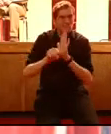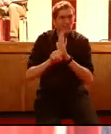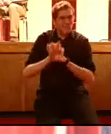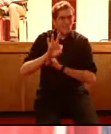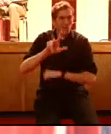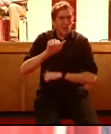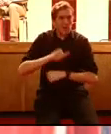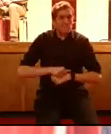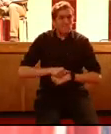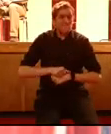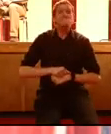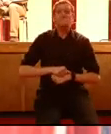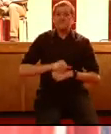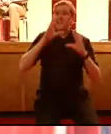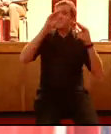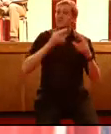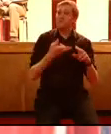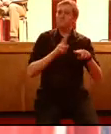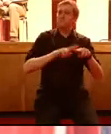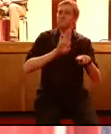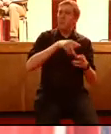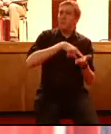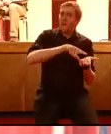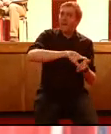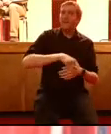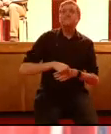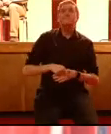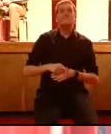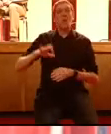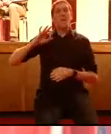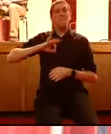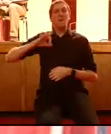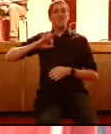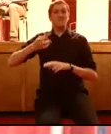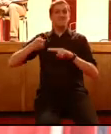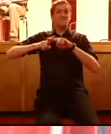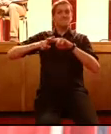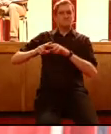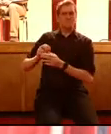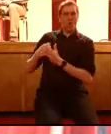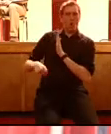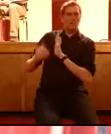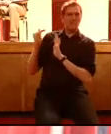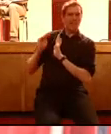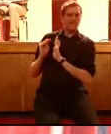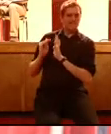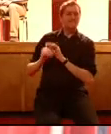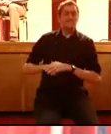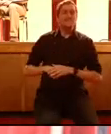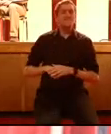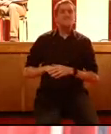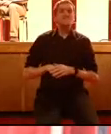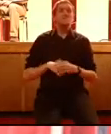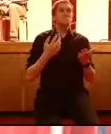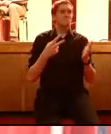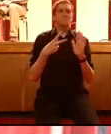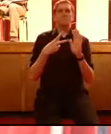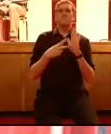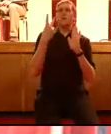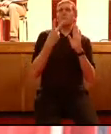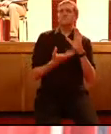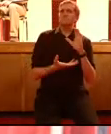raises. We have lowered health insurance premiums. We've retained our teachers, while at the same time, we've more than doubled our savings